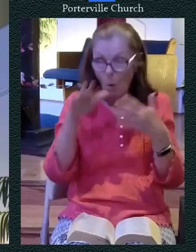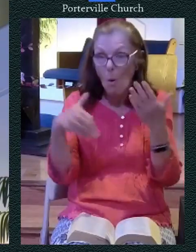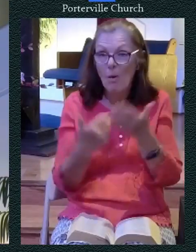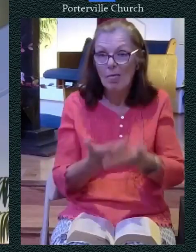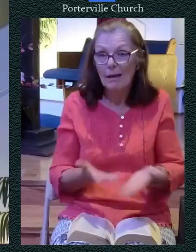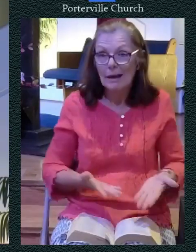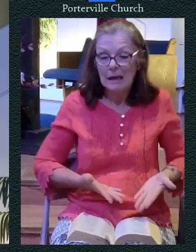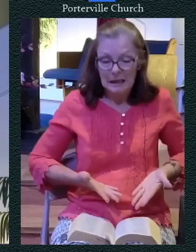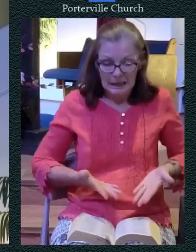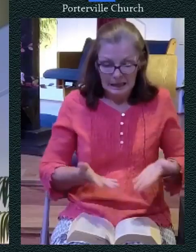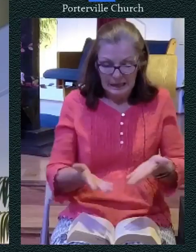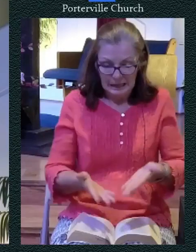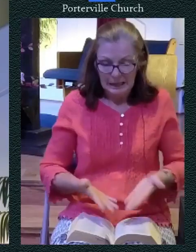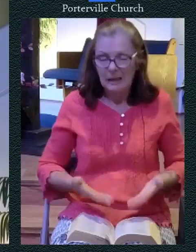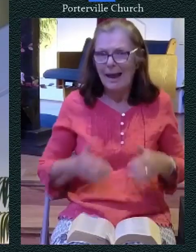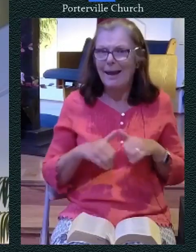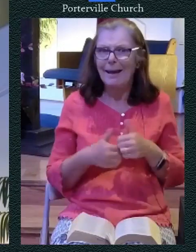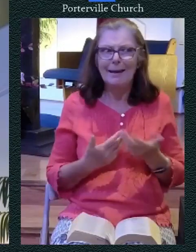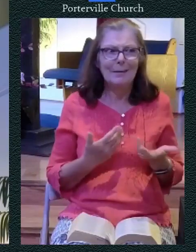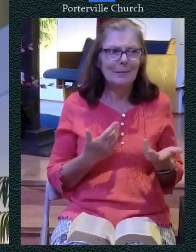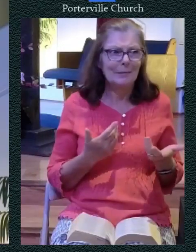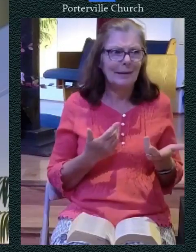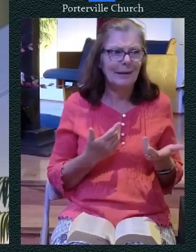How do we make sense of this and